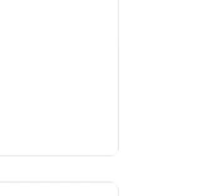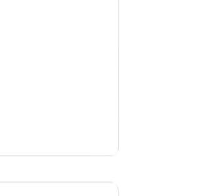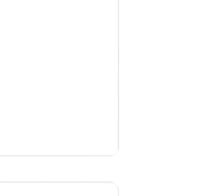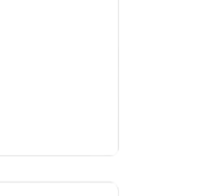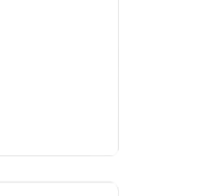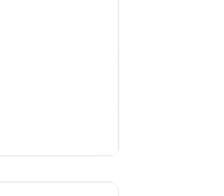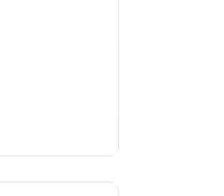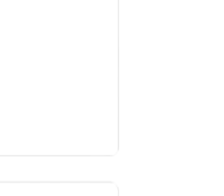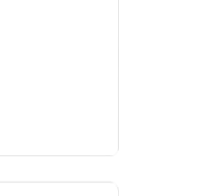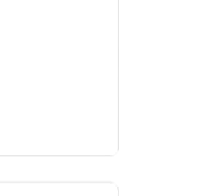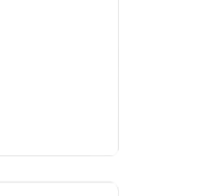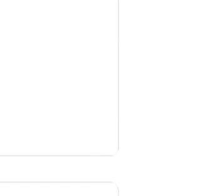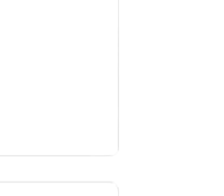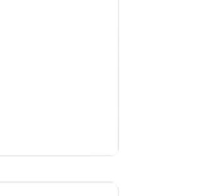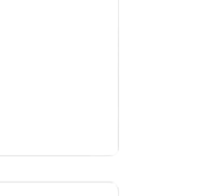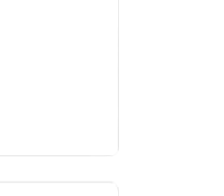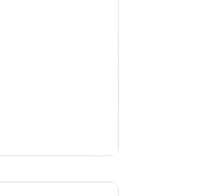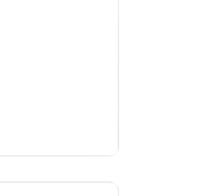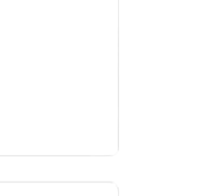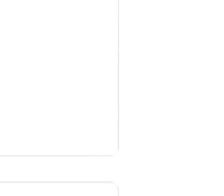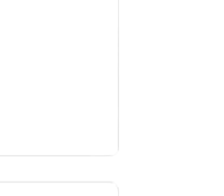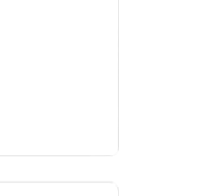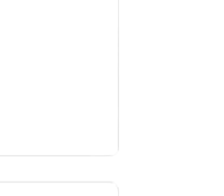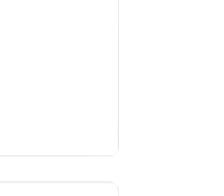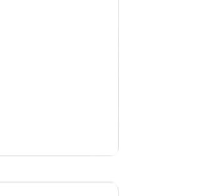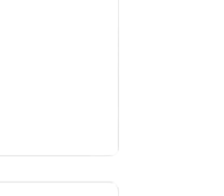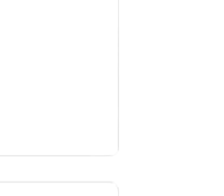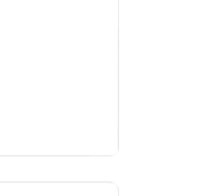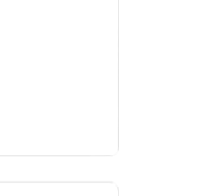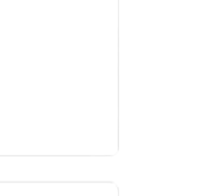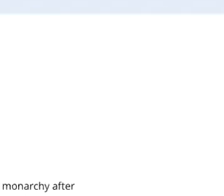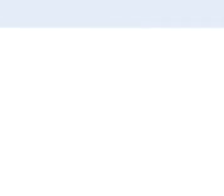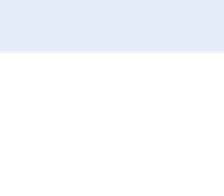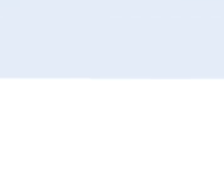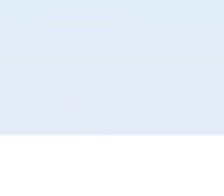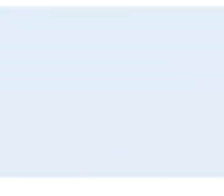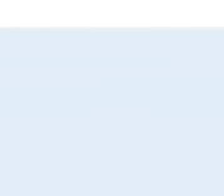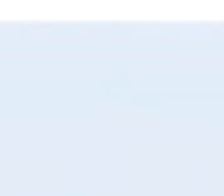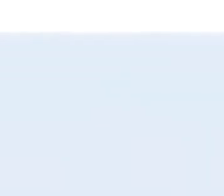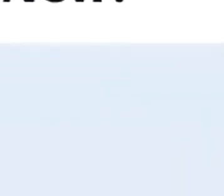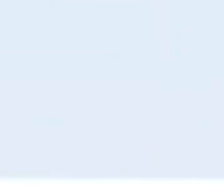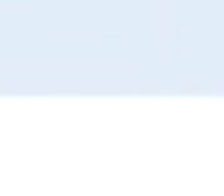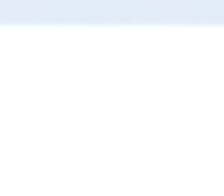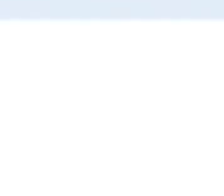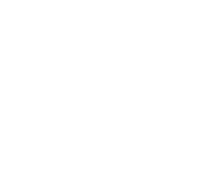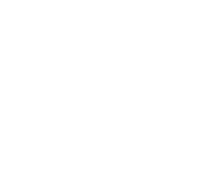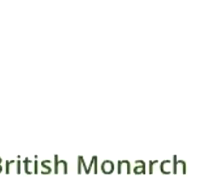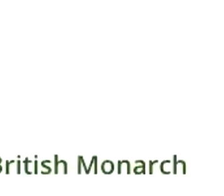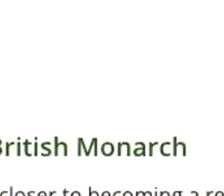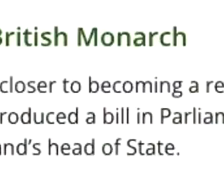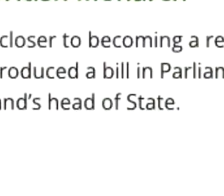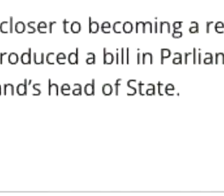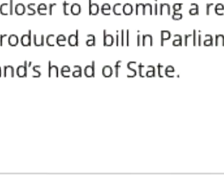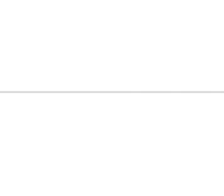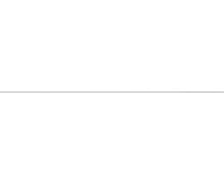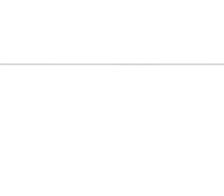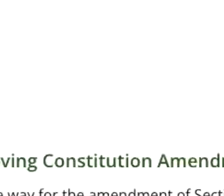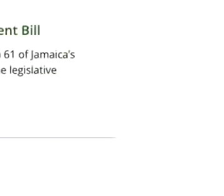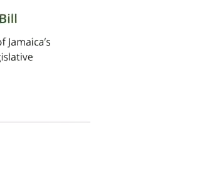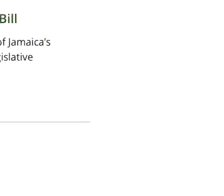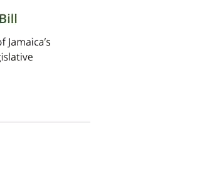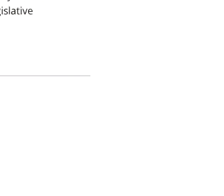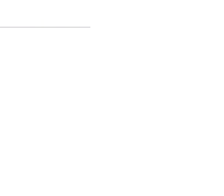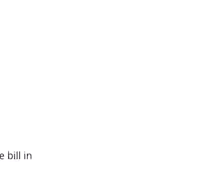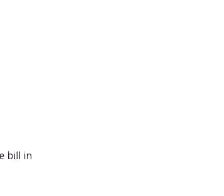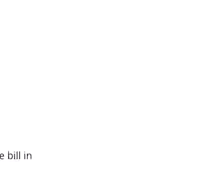of 1944 and 1959. Let's go to the news page. You can